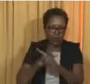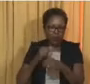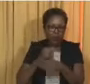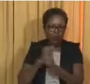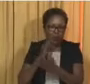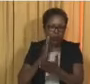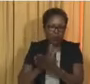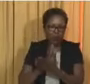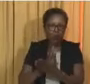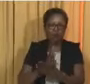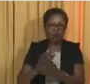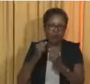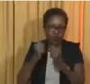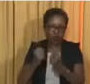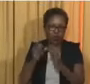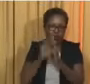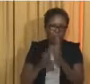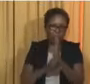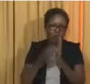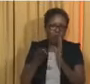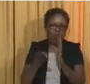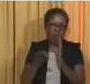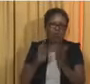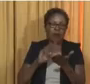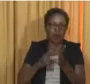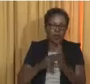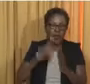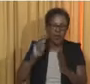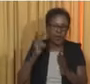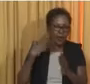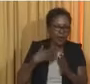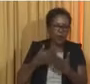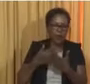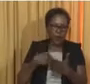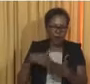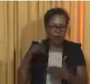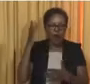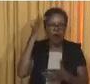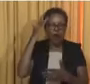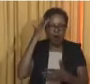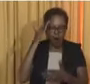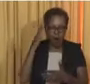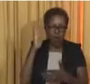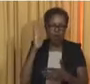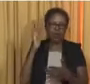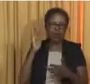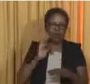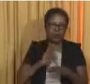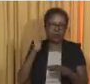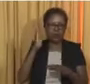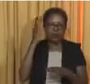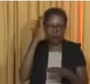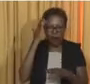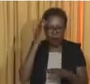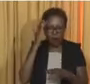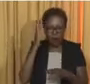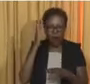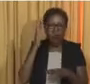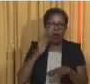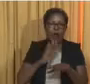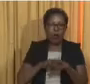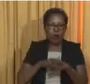system. It follows, therefore, that Kenyans were conscious of the core constitutional values, principles, and structures that